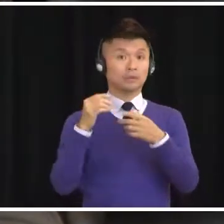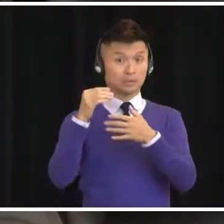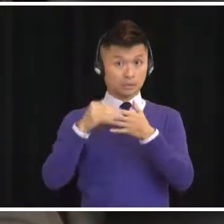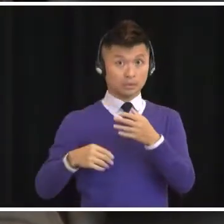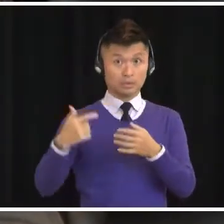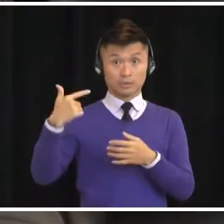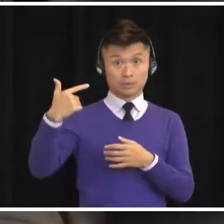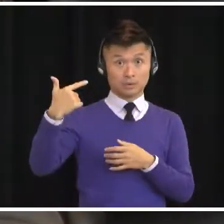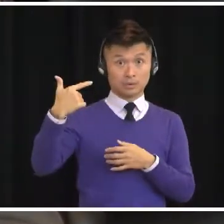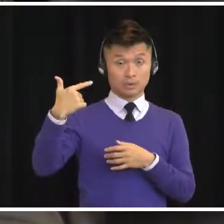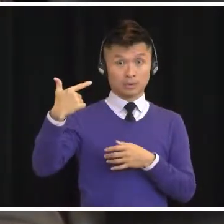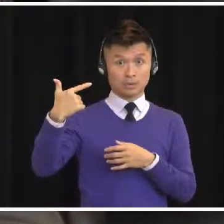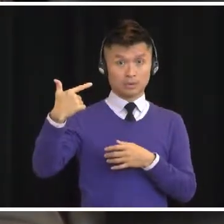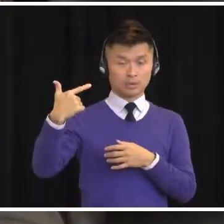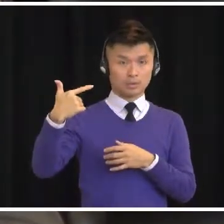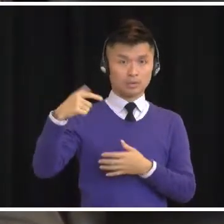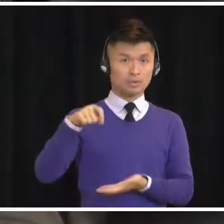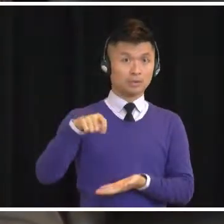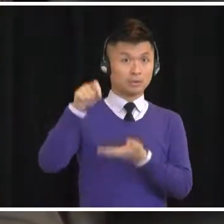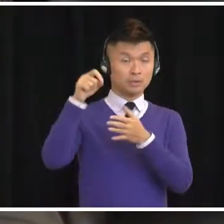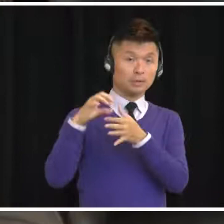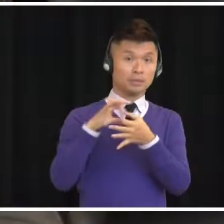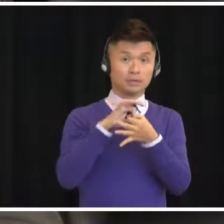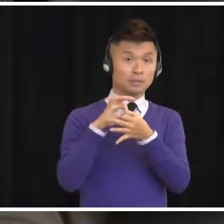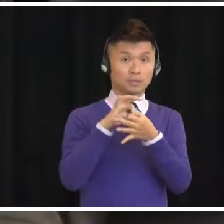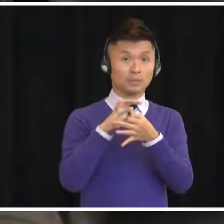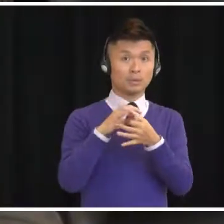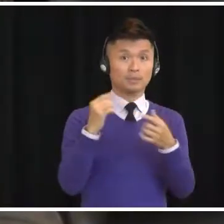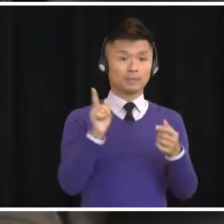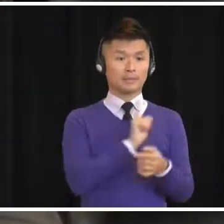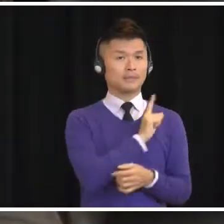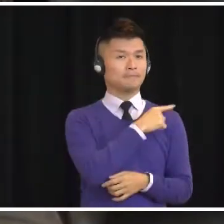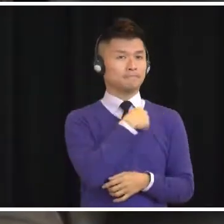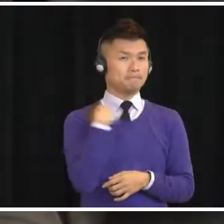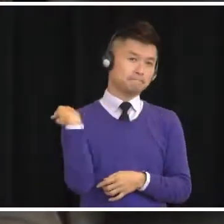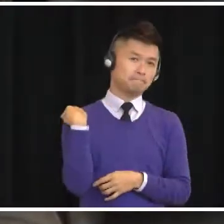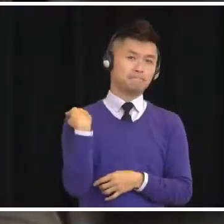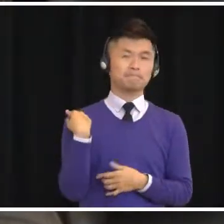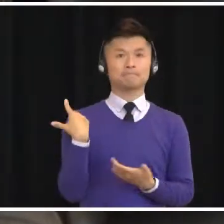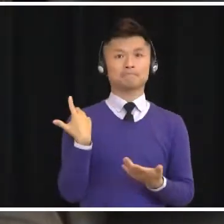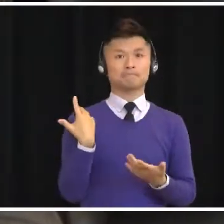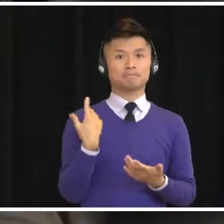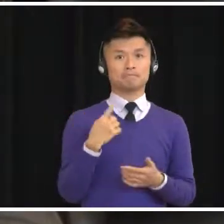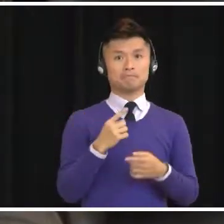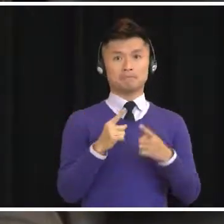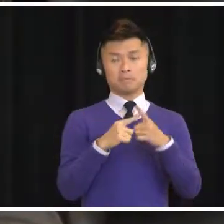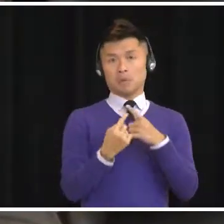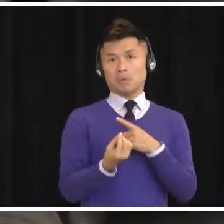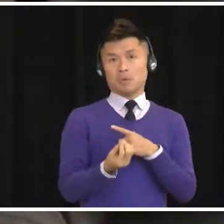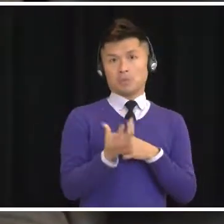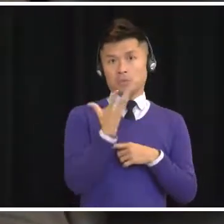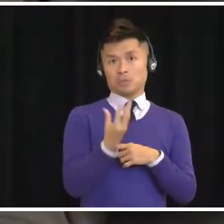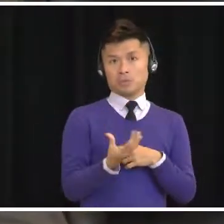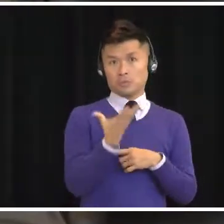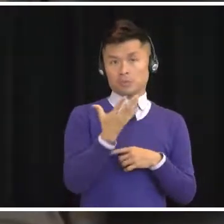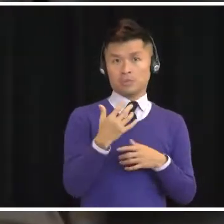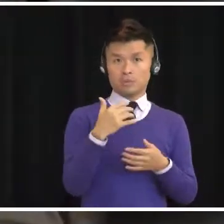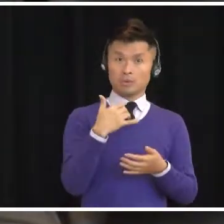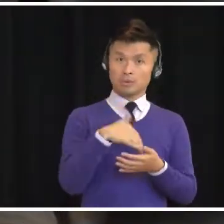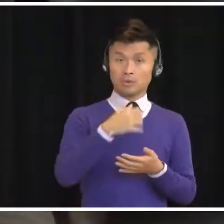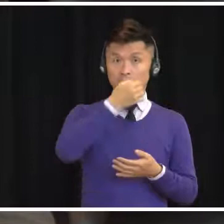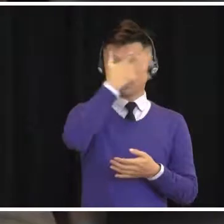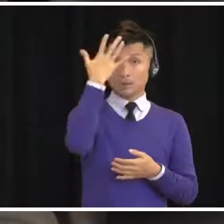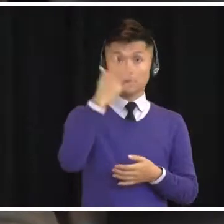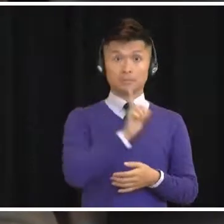suicide. We've read the statistics in relation to suicide have slightly increased in recent years. And are there measures being taken